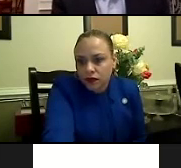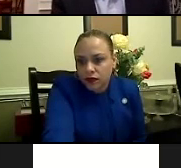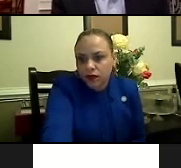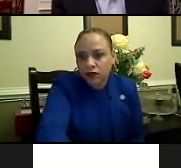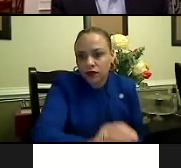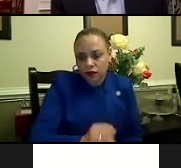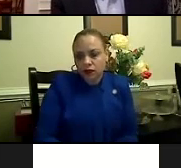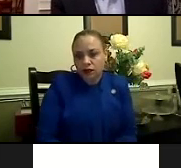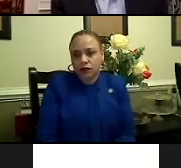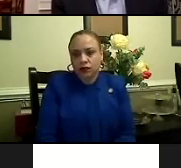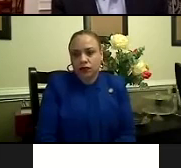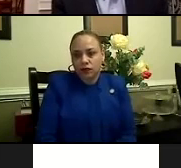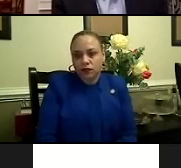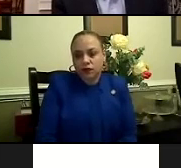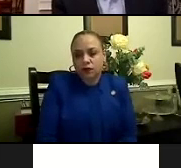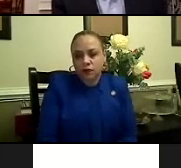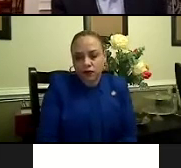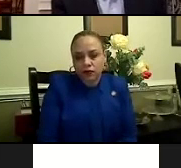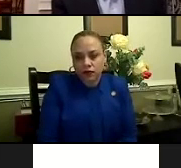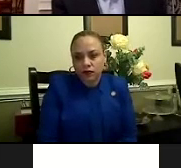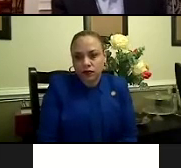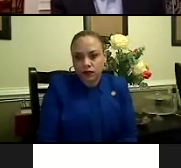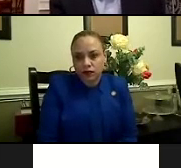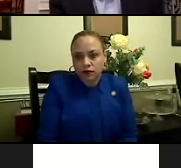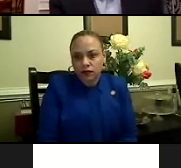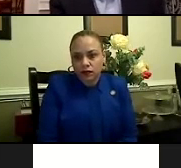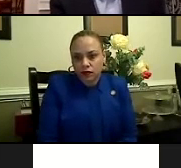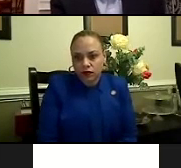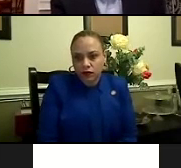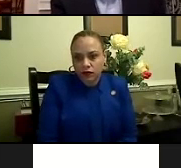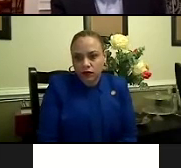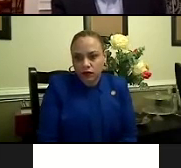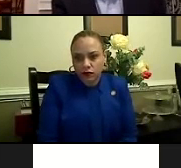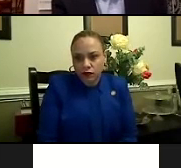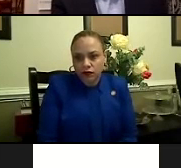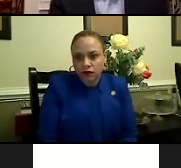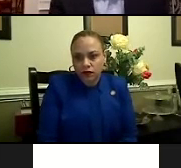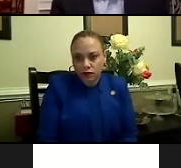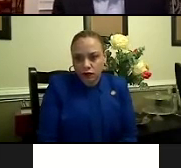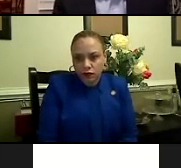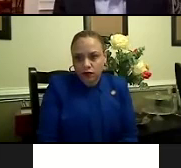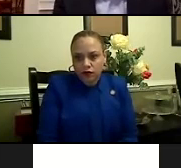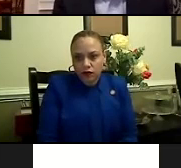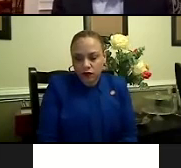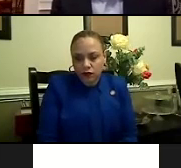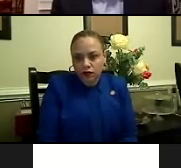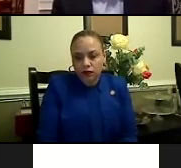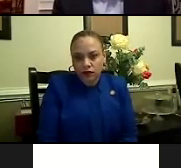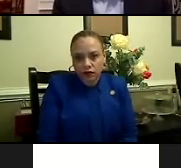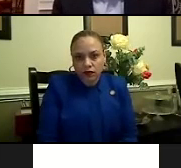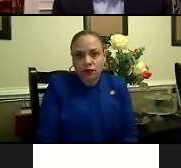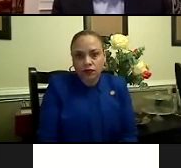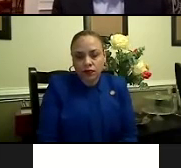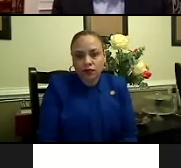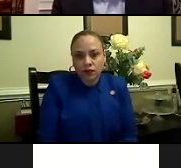get our children back in school safely and responsibly. We want to get our businesses back up and running, but we've really got to get this